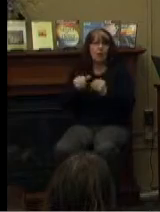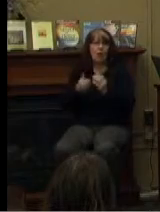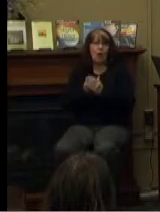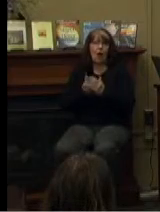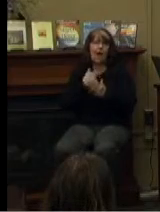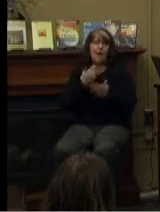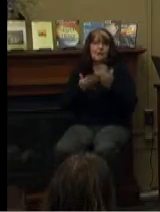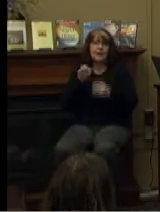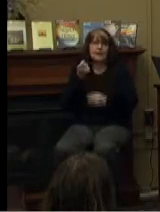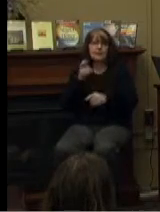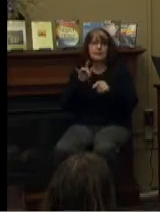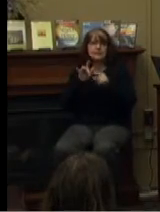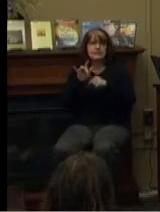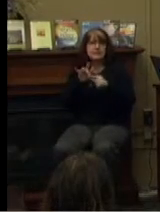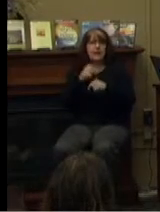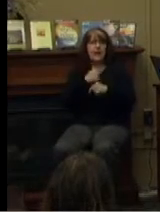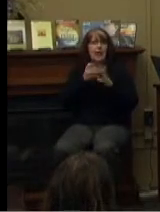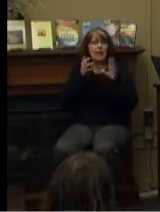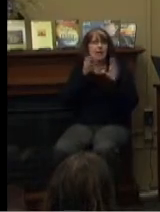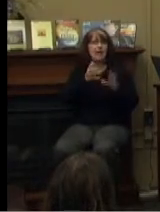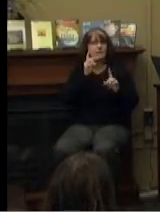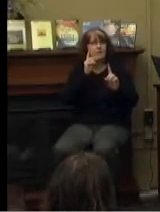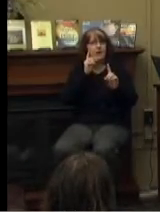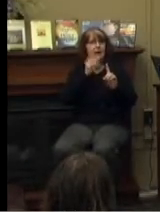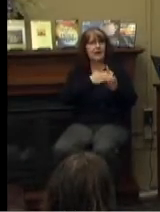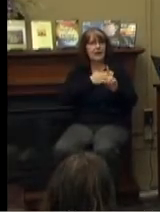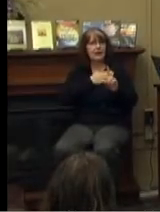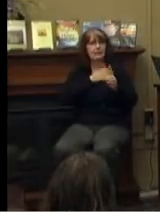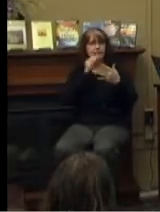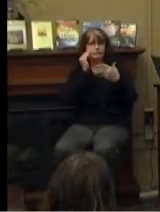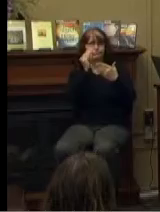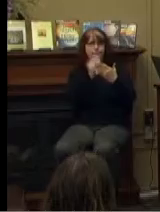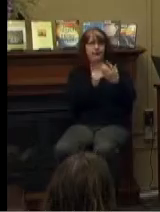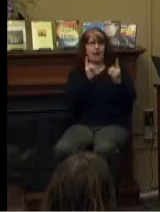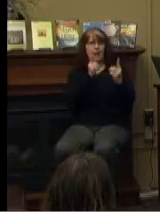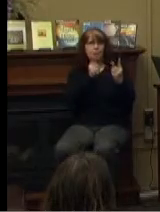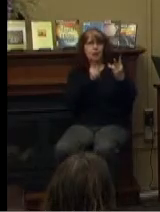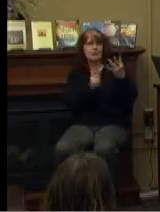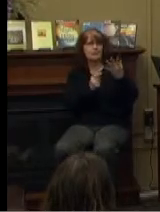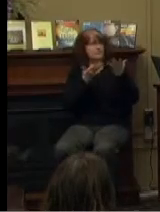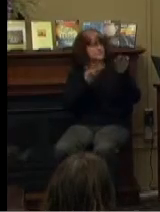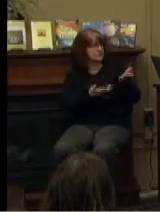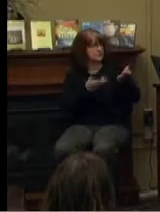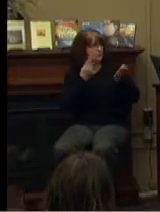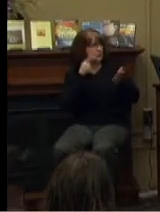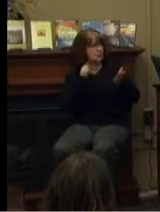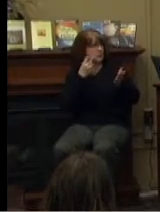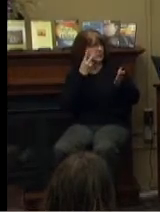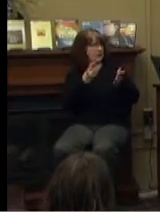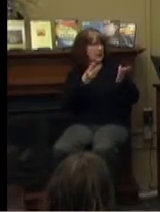through a couple of things. I left the objectives up here, so you could see them, and I